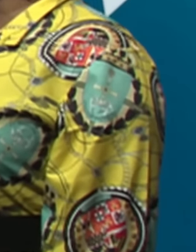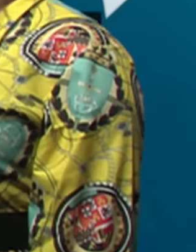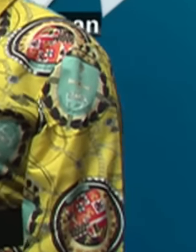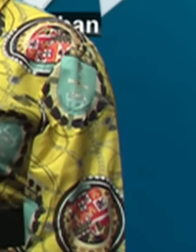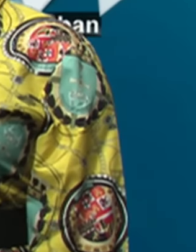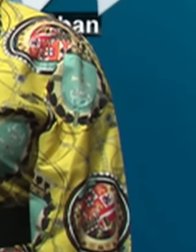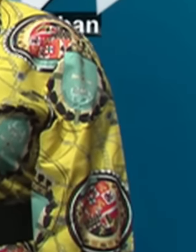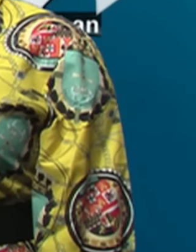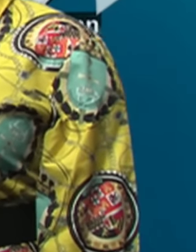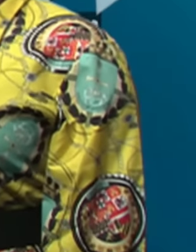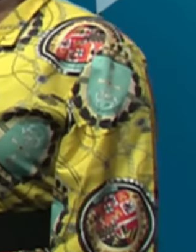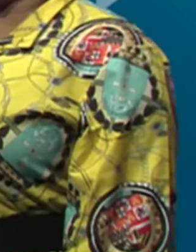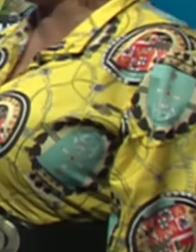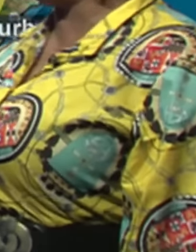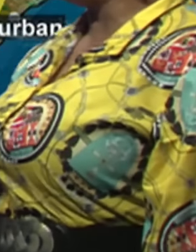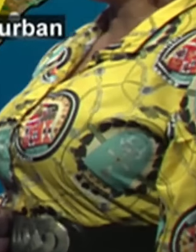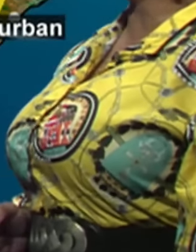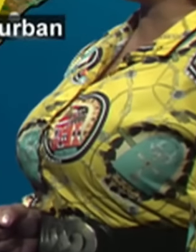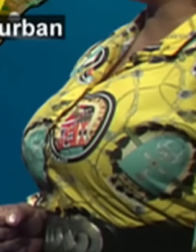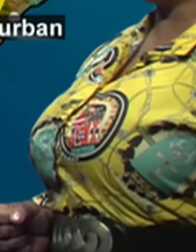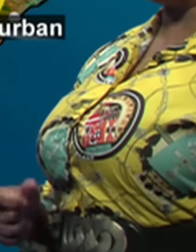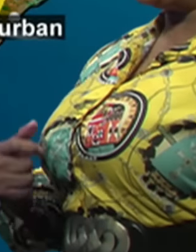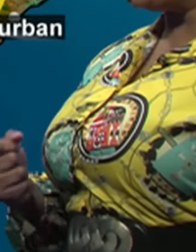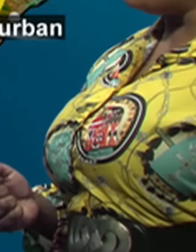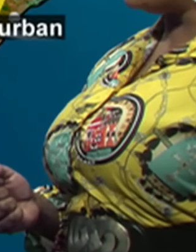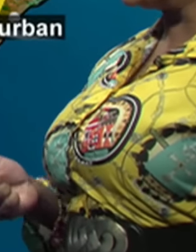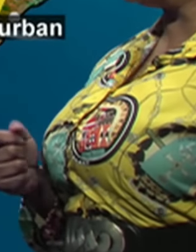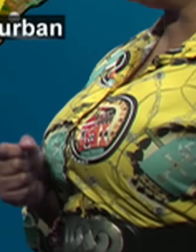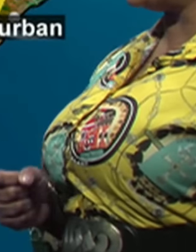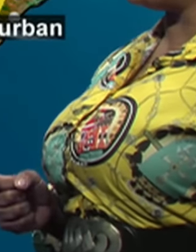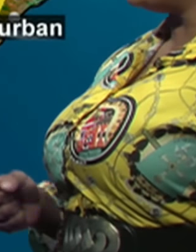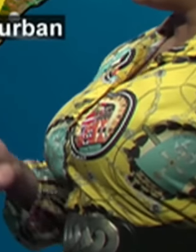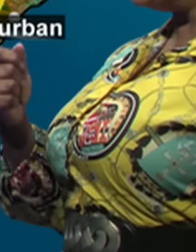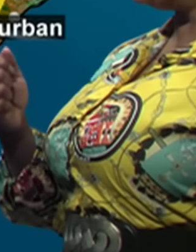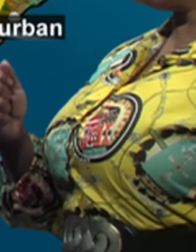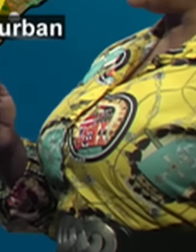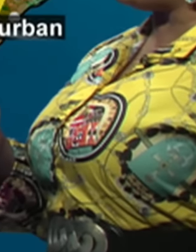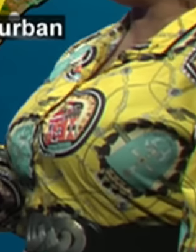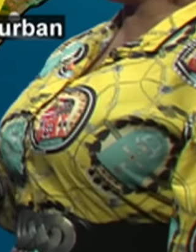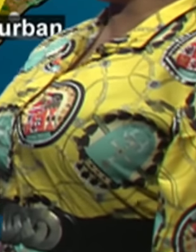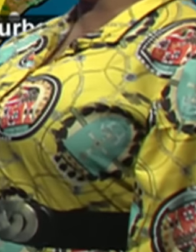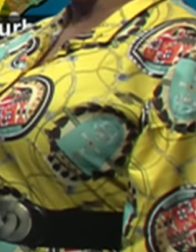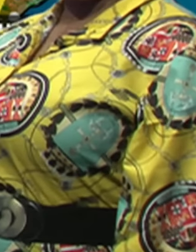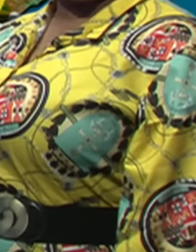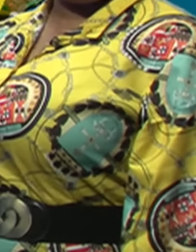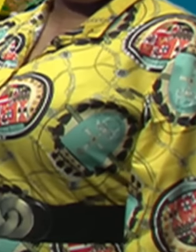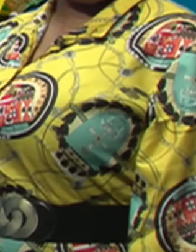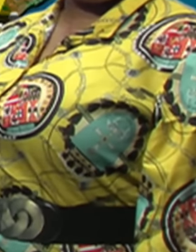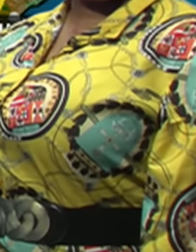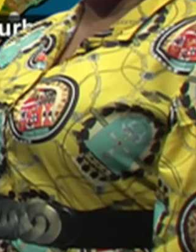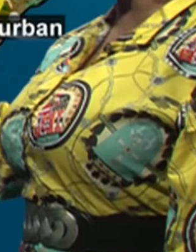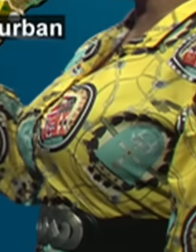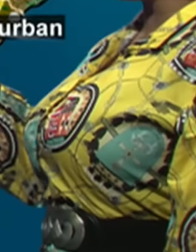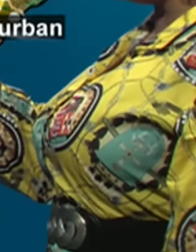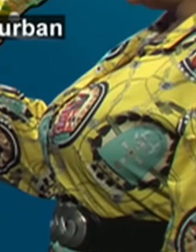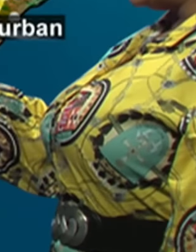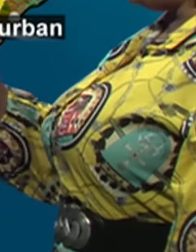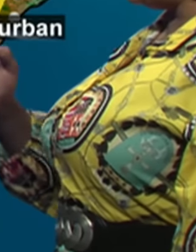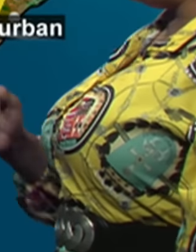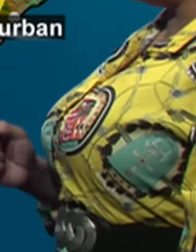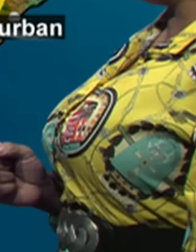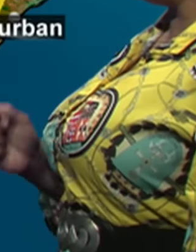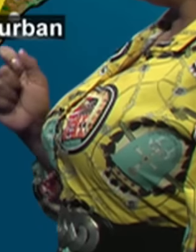letša dipula ka diperesente tše 16 ge re tswela pele le tšona bošegong bo re itemogela gore go santšane go na le kgona go letša dipula re lebelela gona godimo go la Polokwane